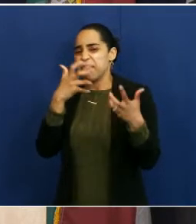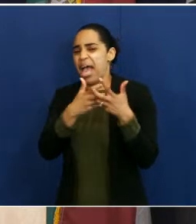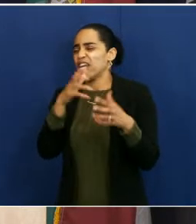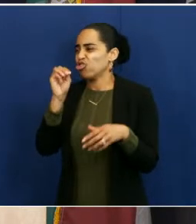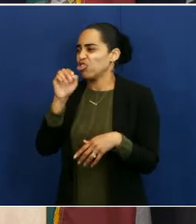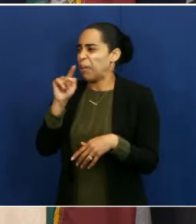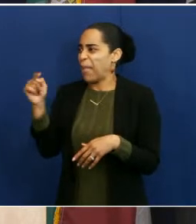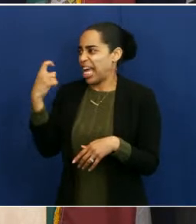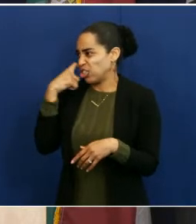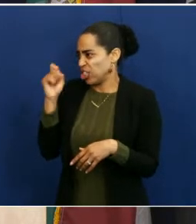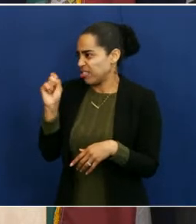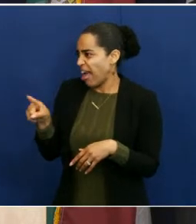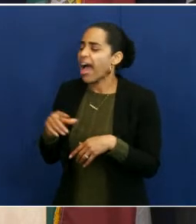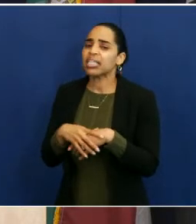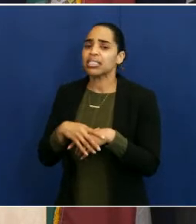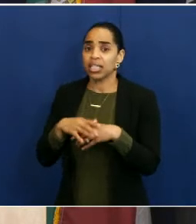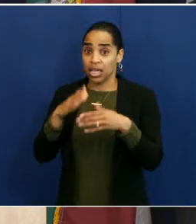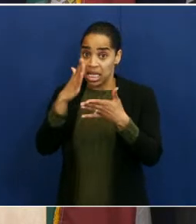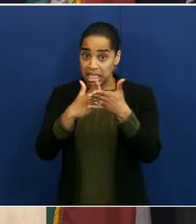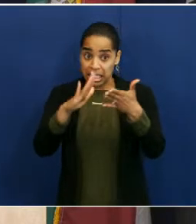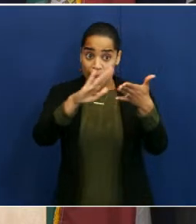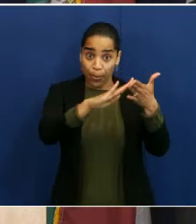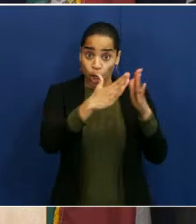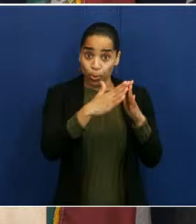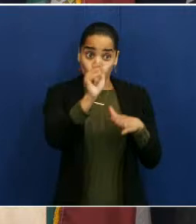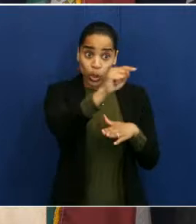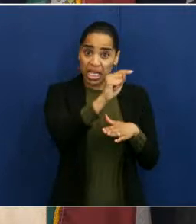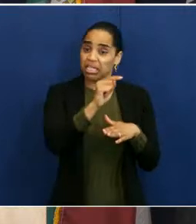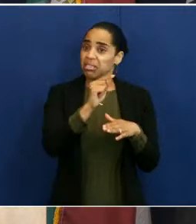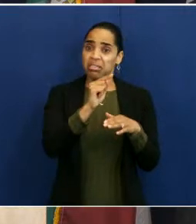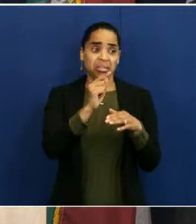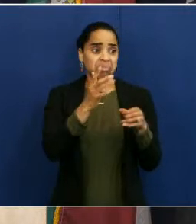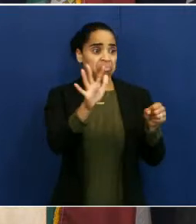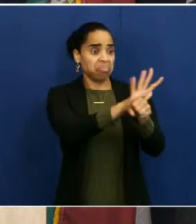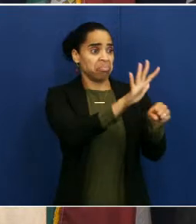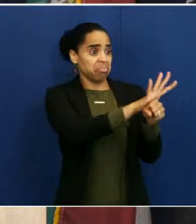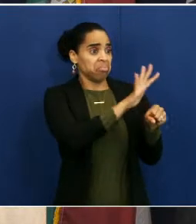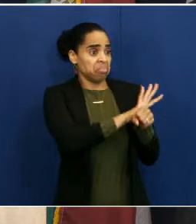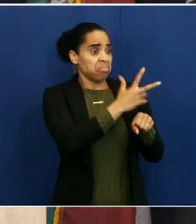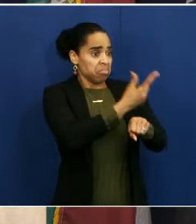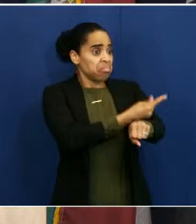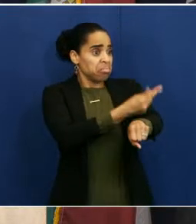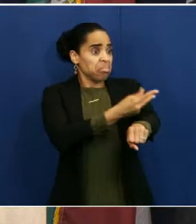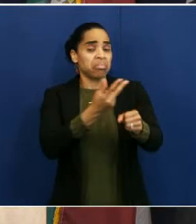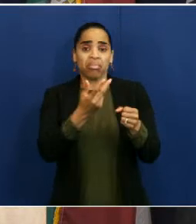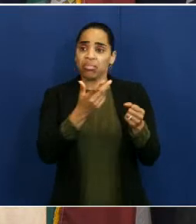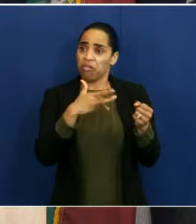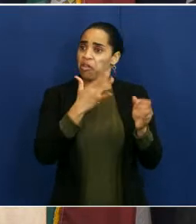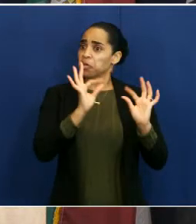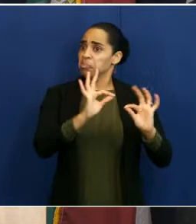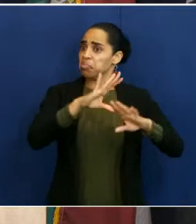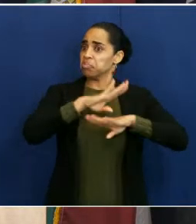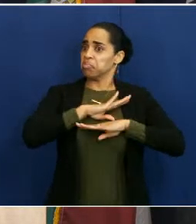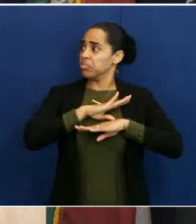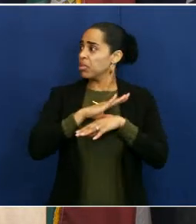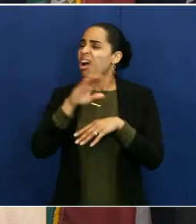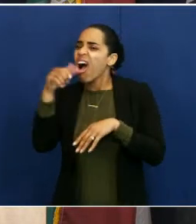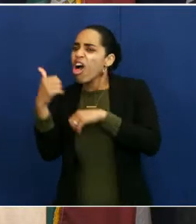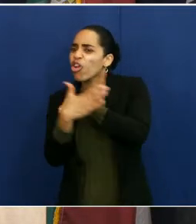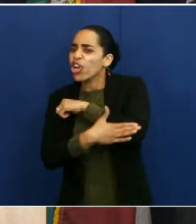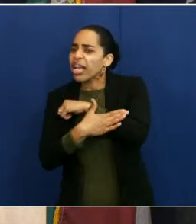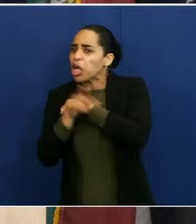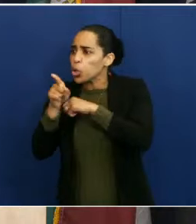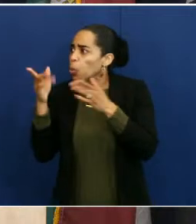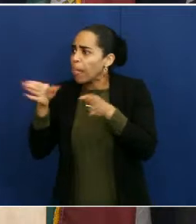are there any communities where demand is starting to wane? And can you give us some examples of the outreach that the county is planning to help encourage folks to